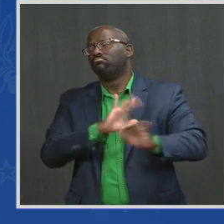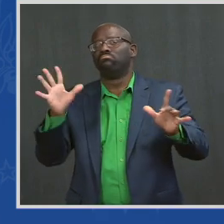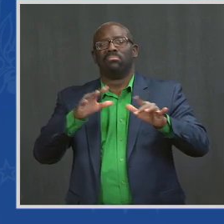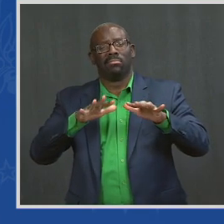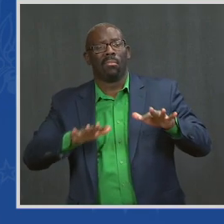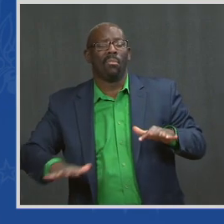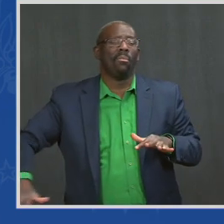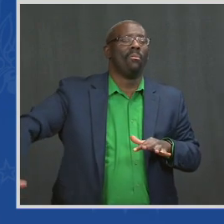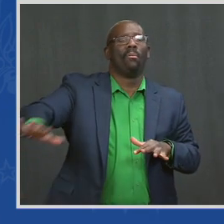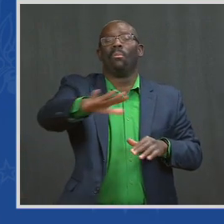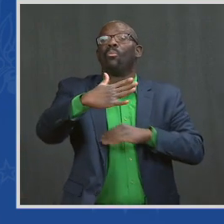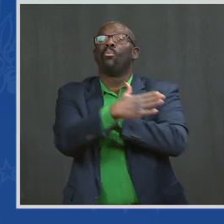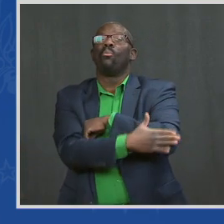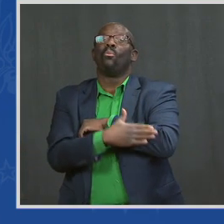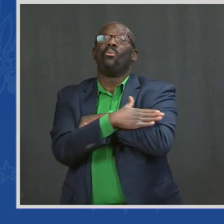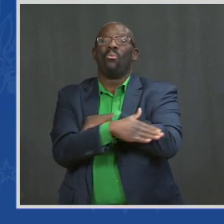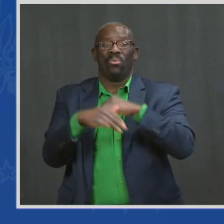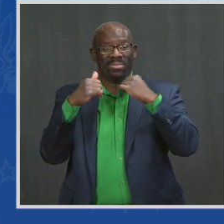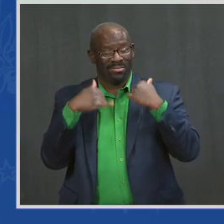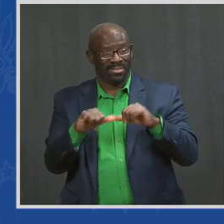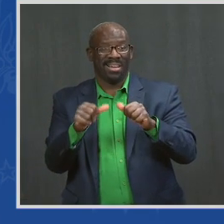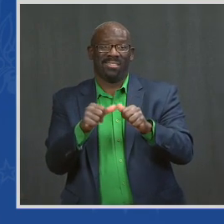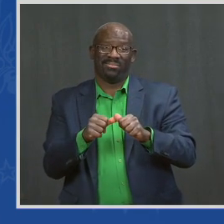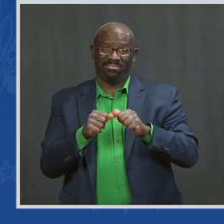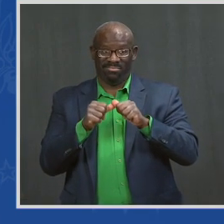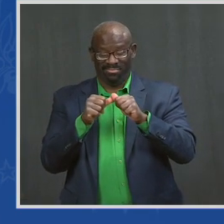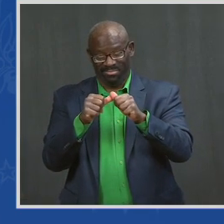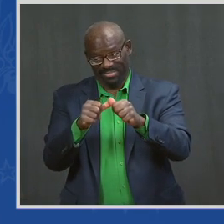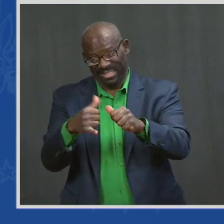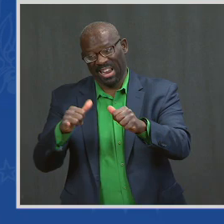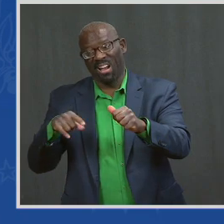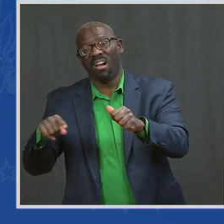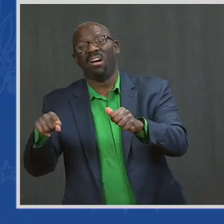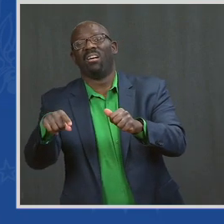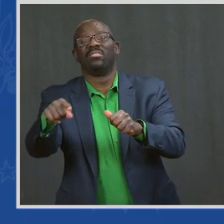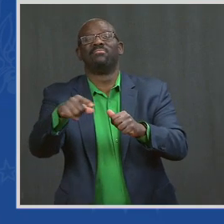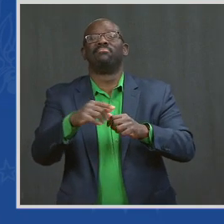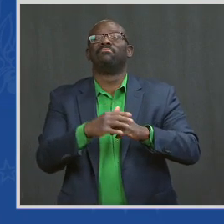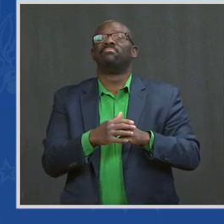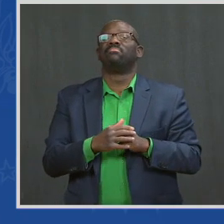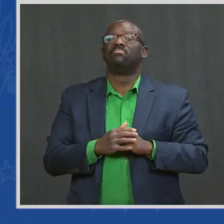take. What I've long called America's original sin.